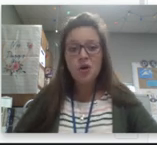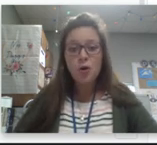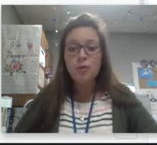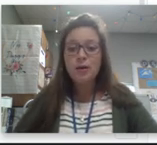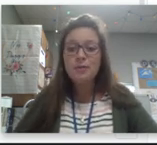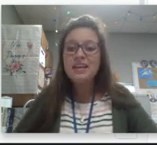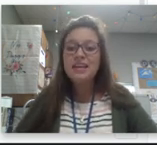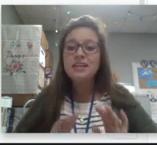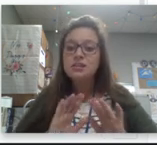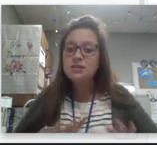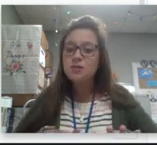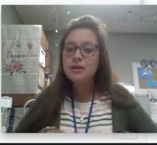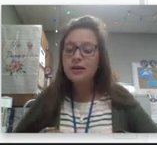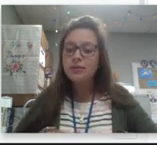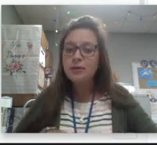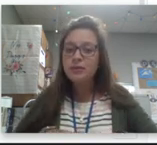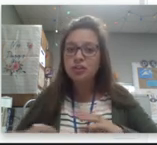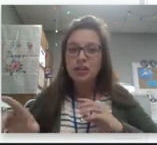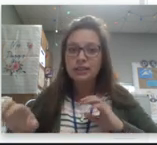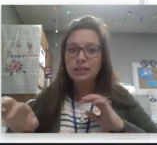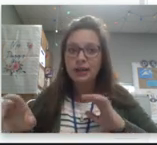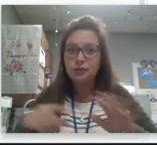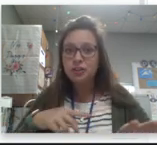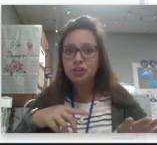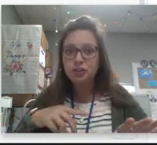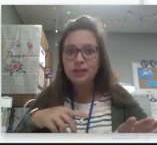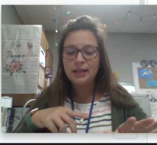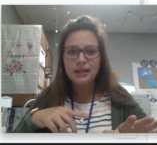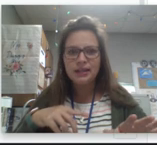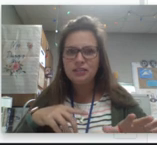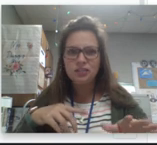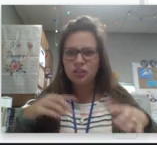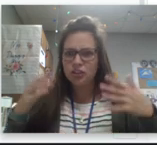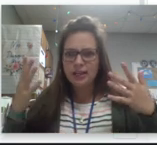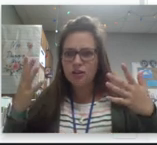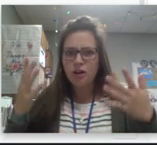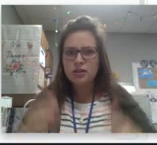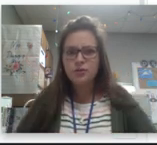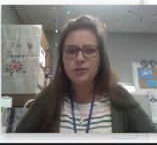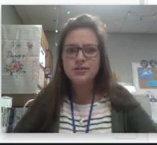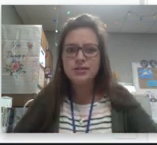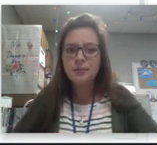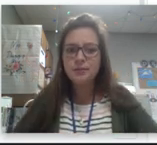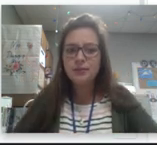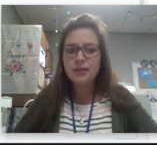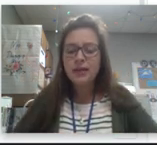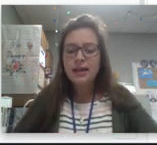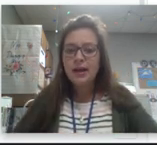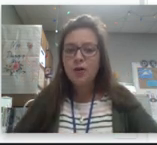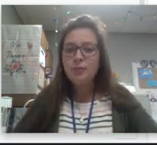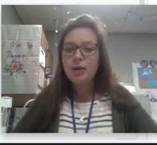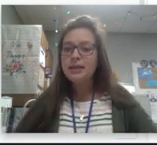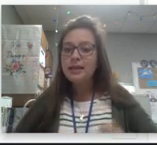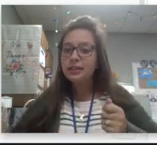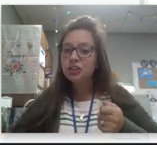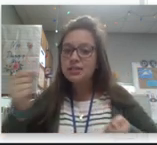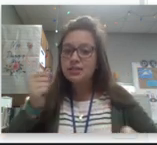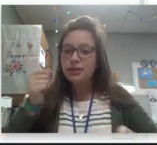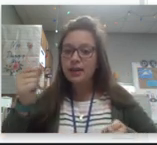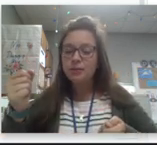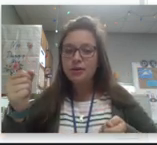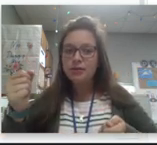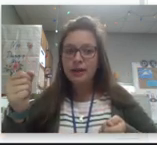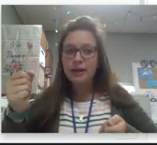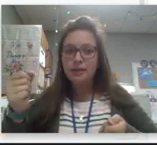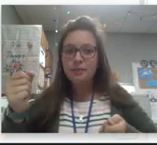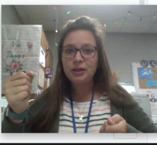pace, or maybe they need to slow down a little bit. They're just trying to kind of rush through it and you're just kind of lost on what they're saying. Or maybe they need to adjust